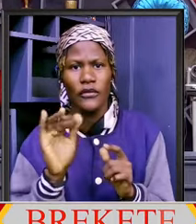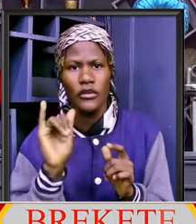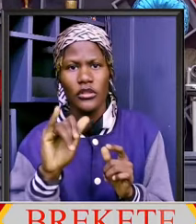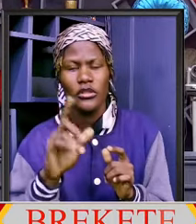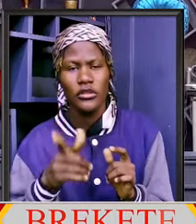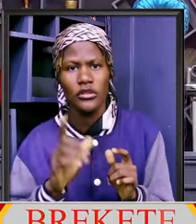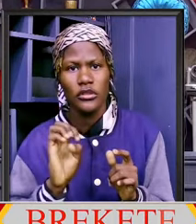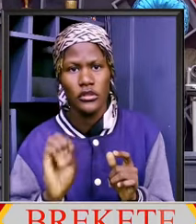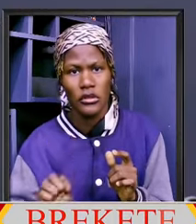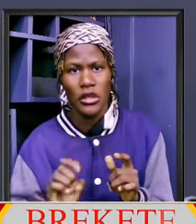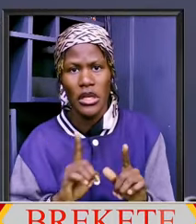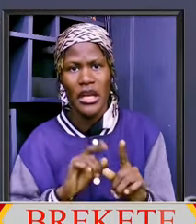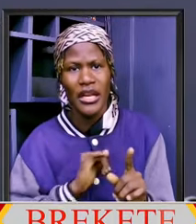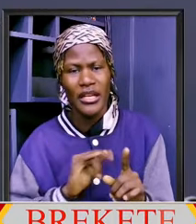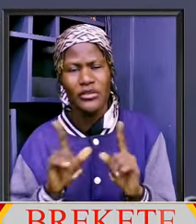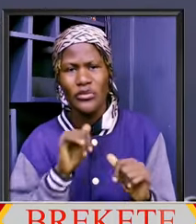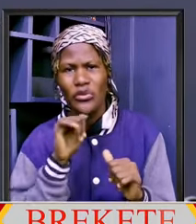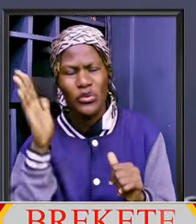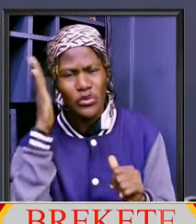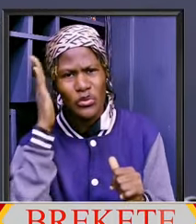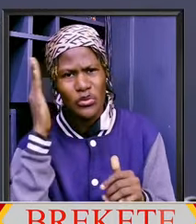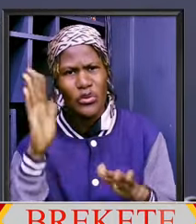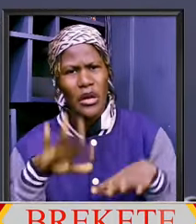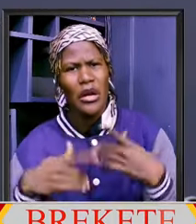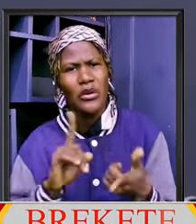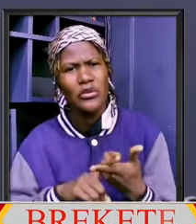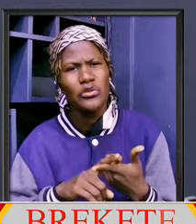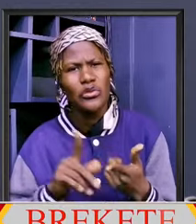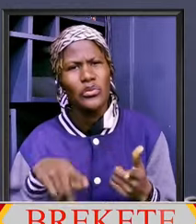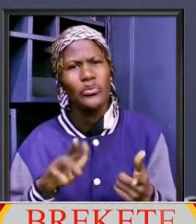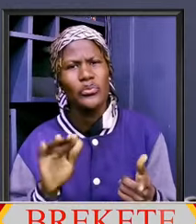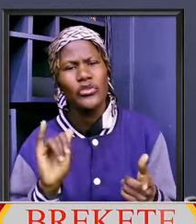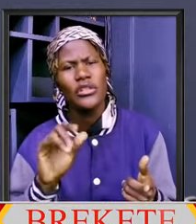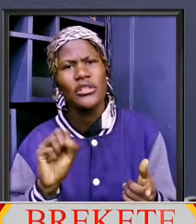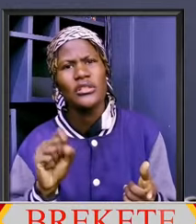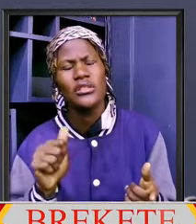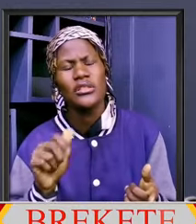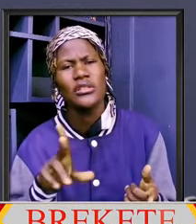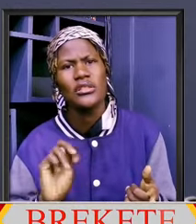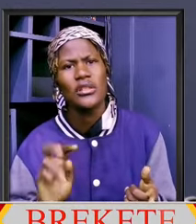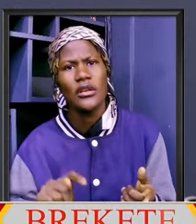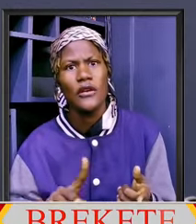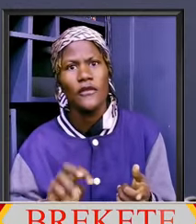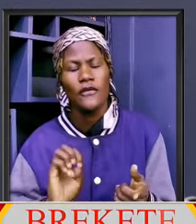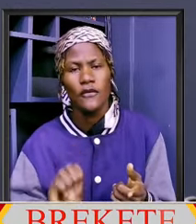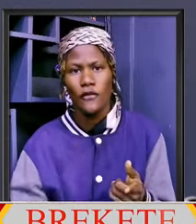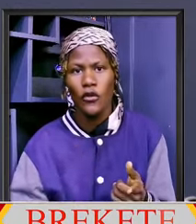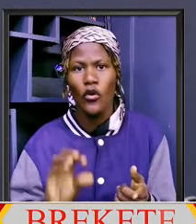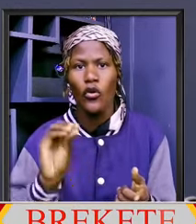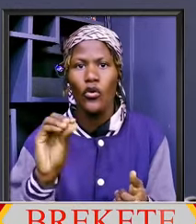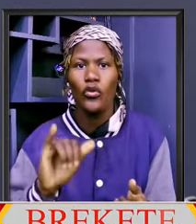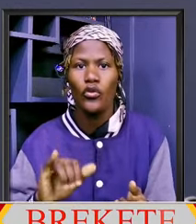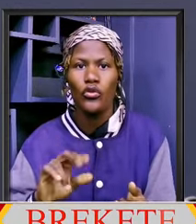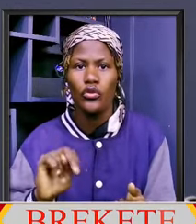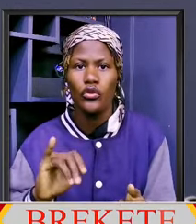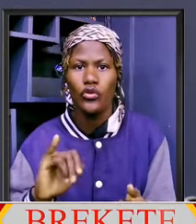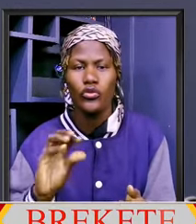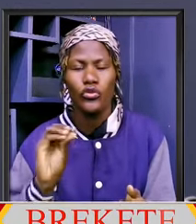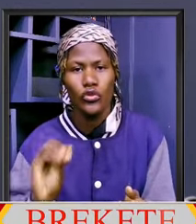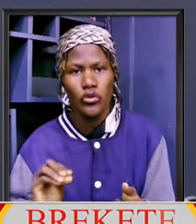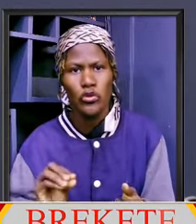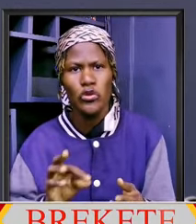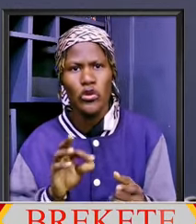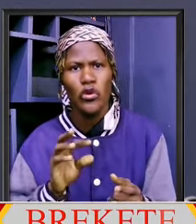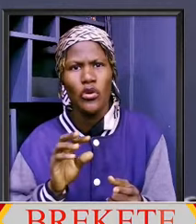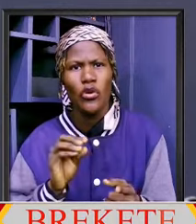know how they preserve onions, but I think it is better you just leave it outside. Oh, you use